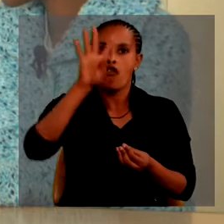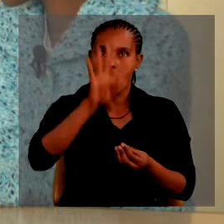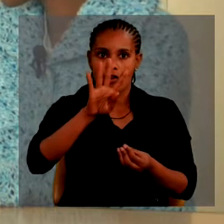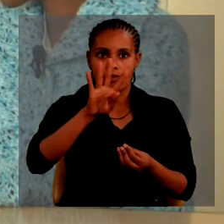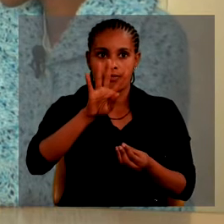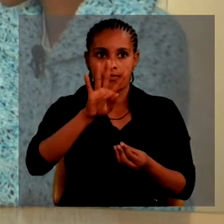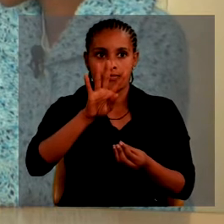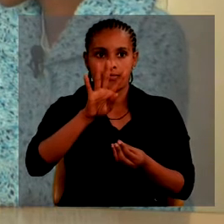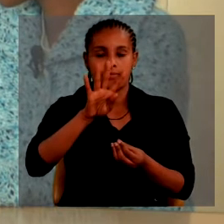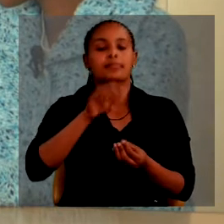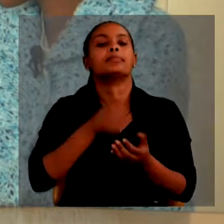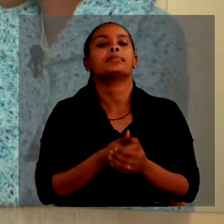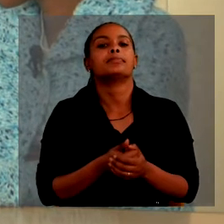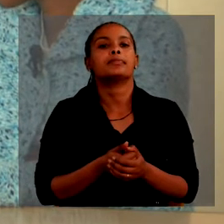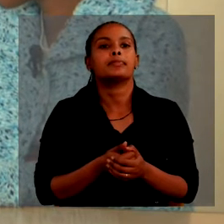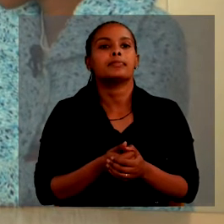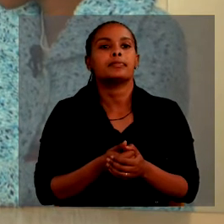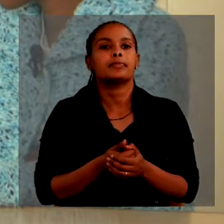Four.